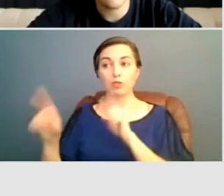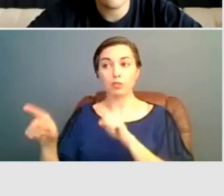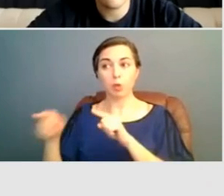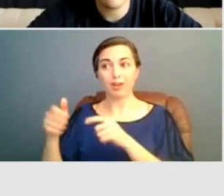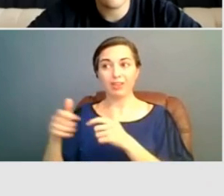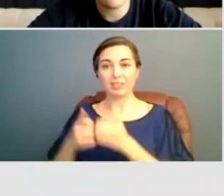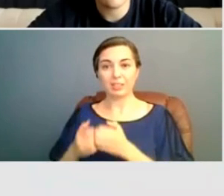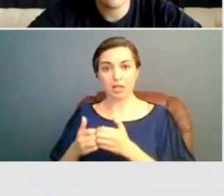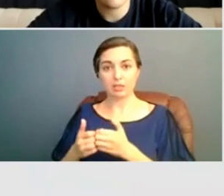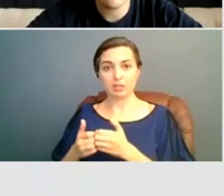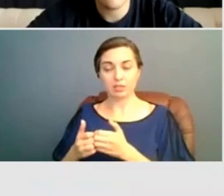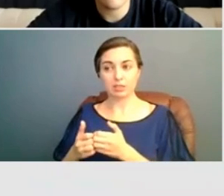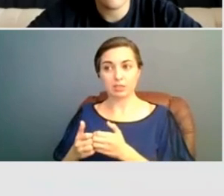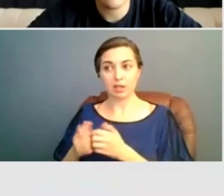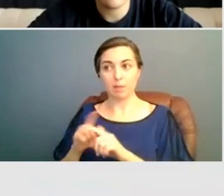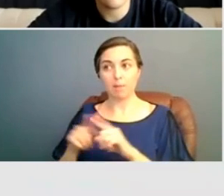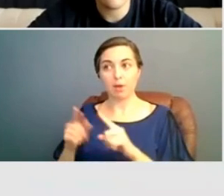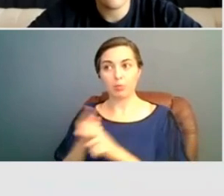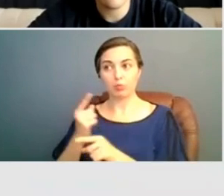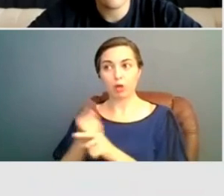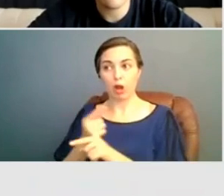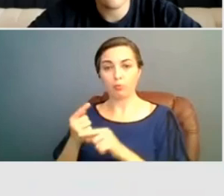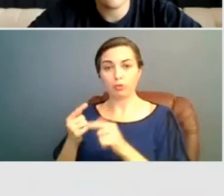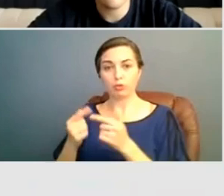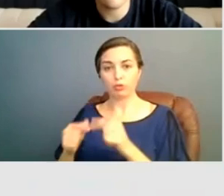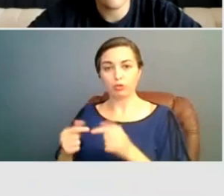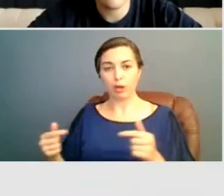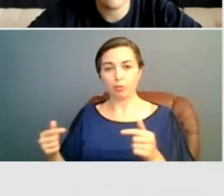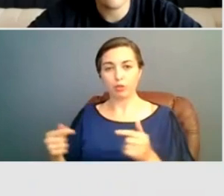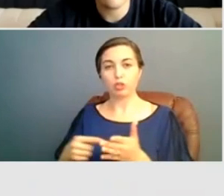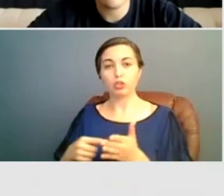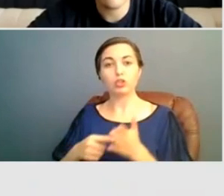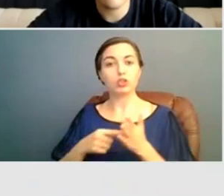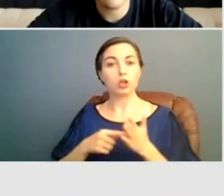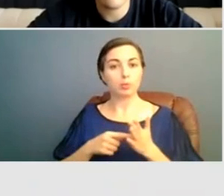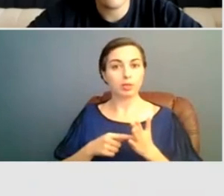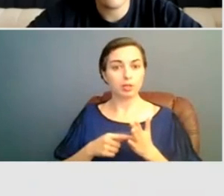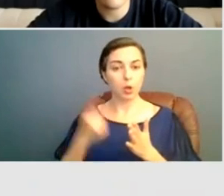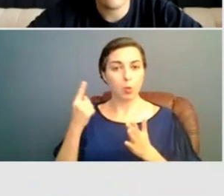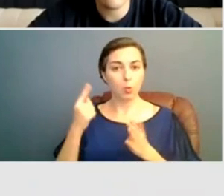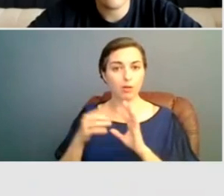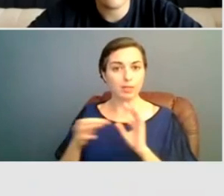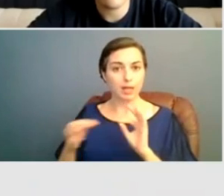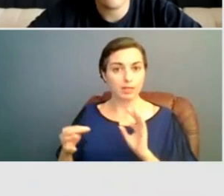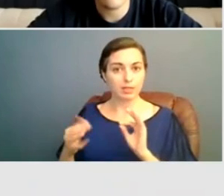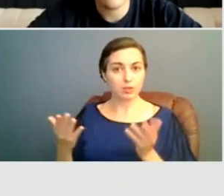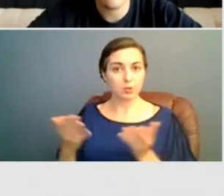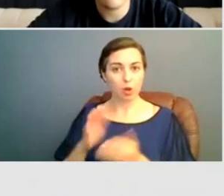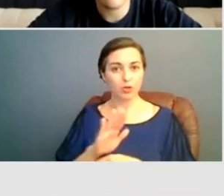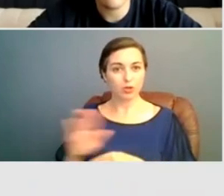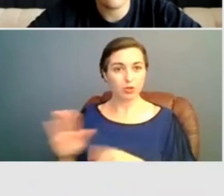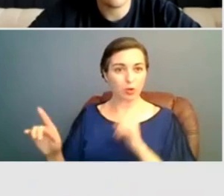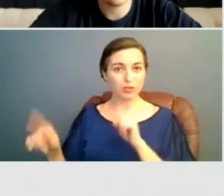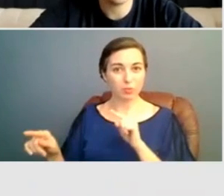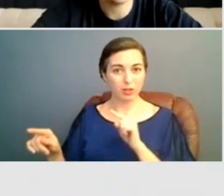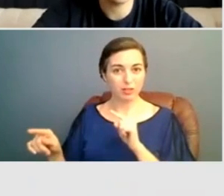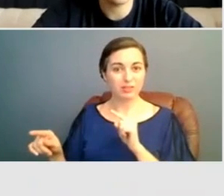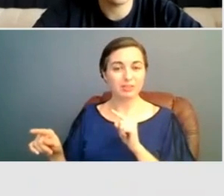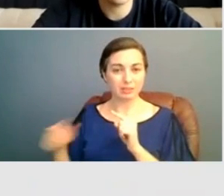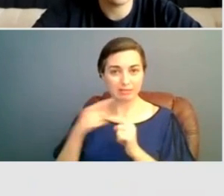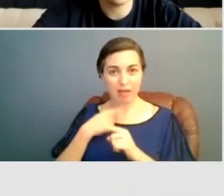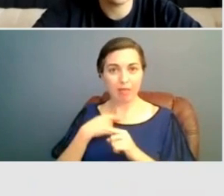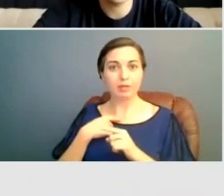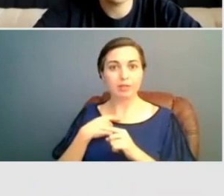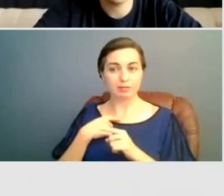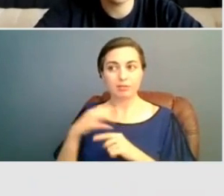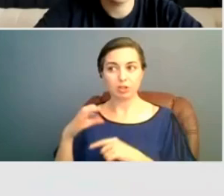as a text, but with proper grammar? Can you show me in one sentence what your response would look like? Tell me in the chat.